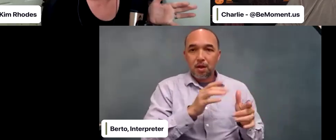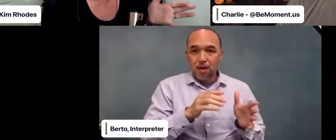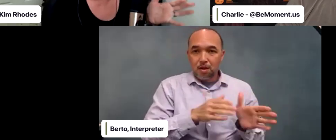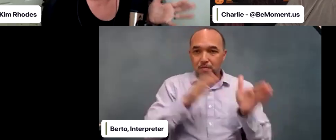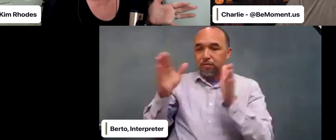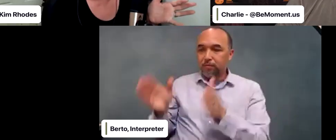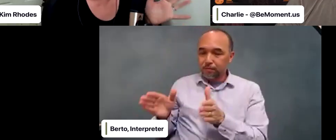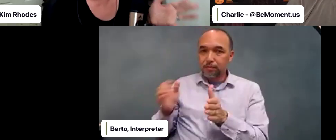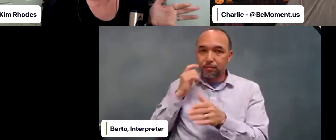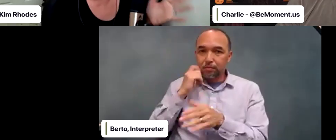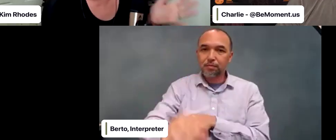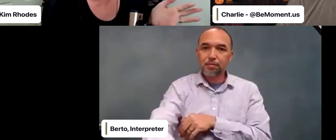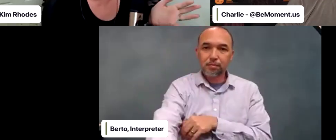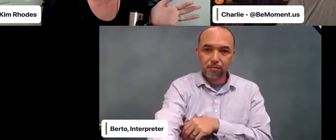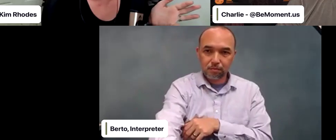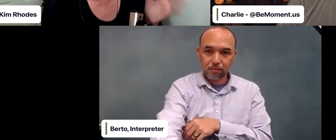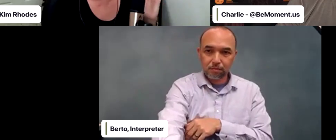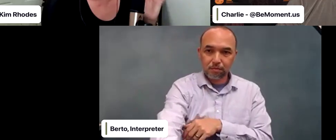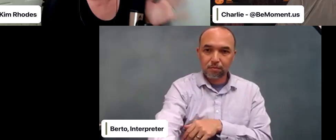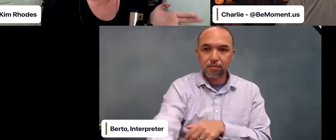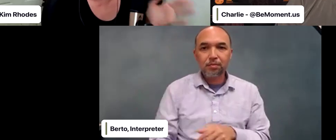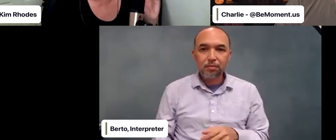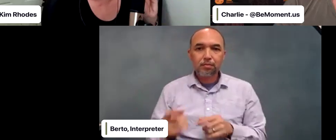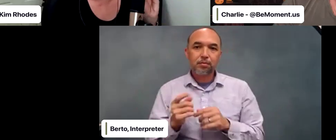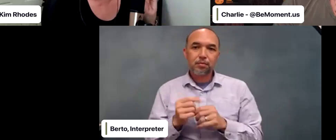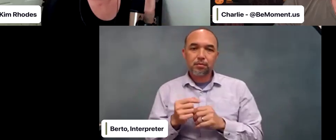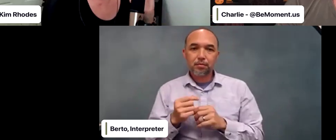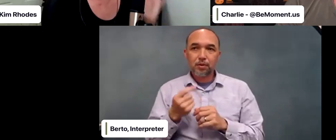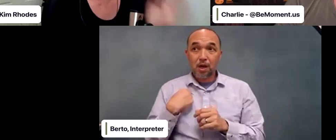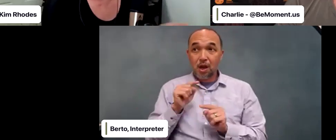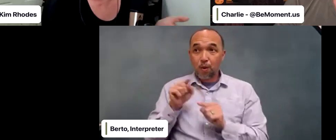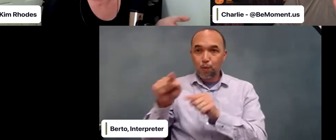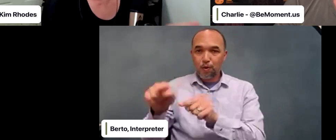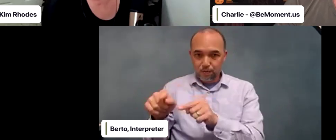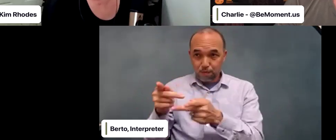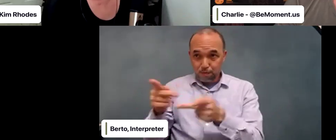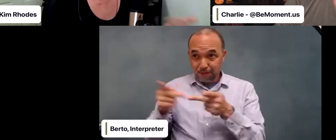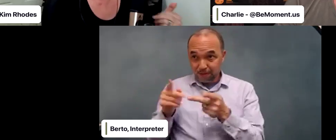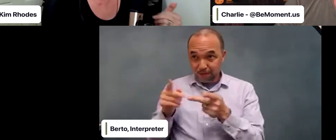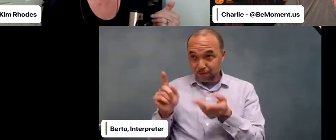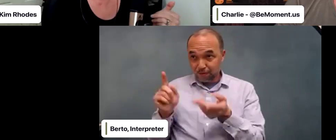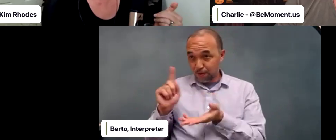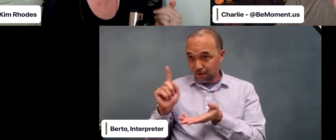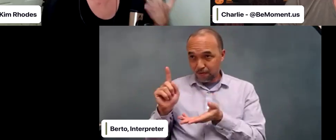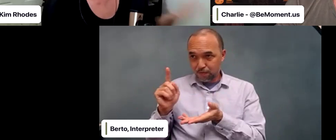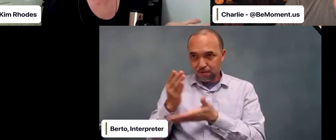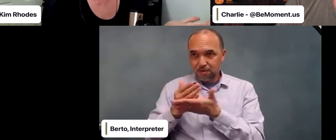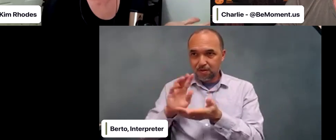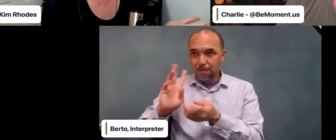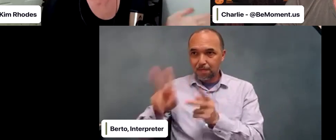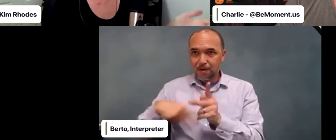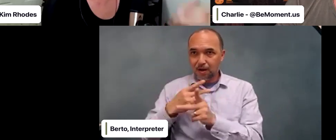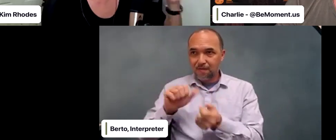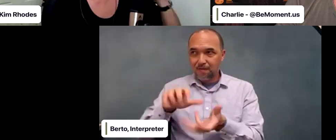at the site. I think people have heard me talk about this. I was at the site of an accident. The young man died. I felt him